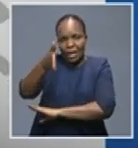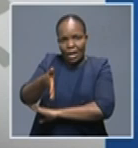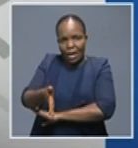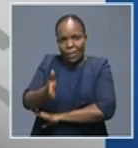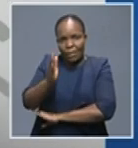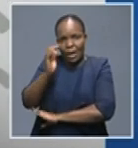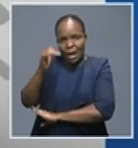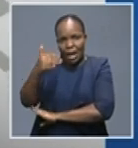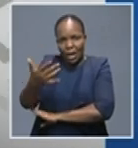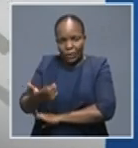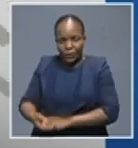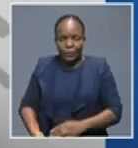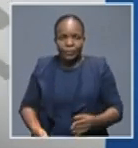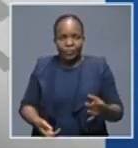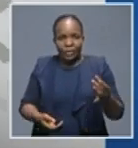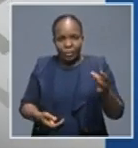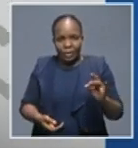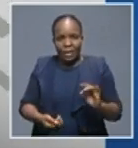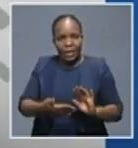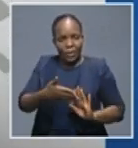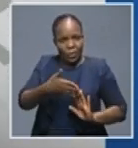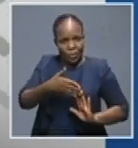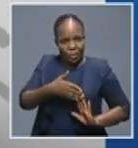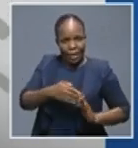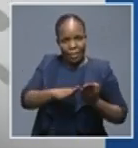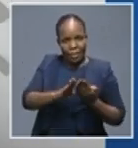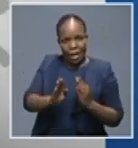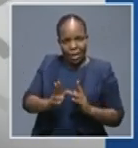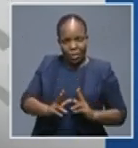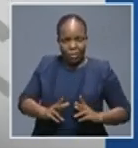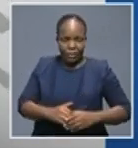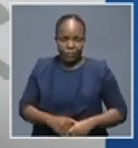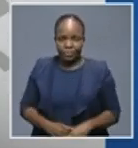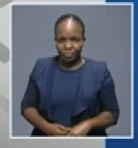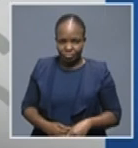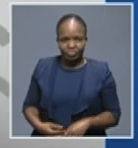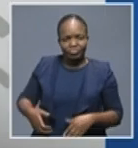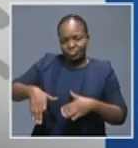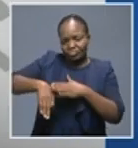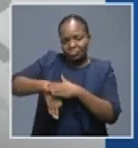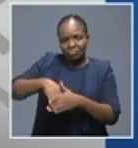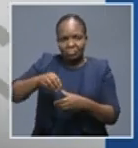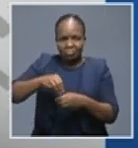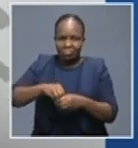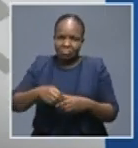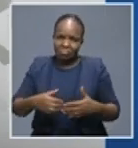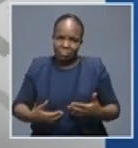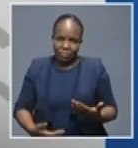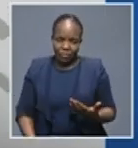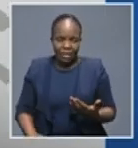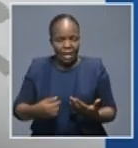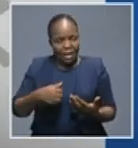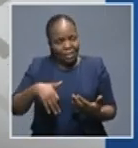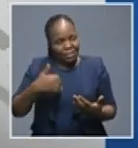security and involving the diaspora. As far as Namibia is concerned, we were of the view